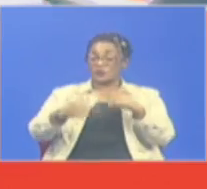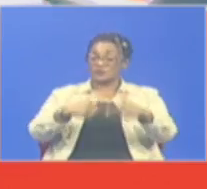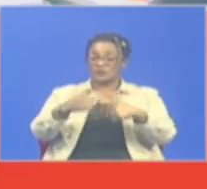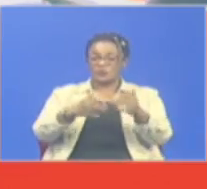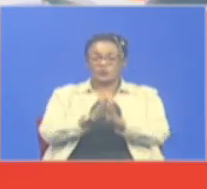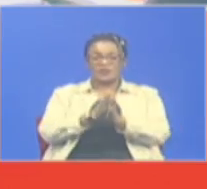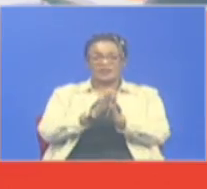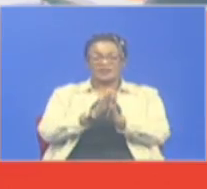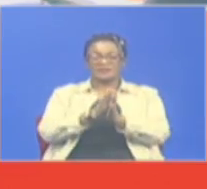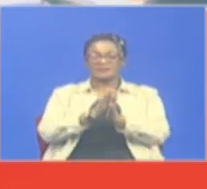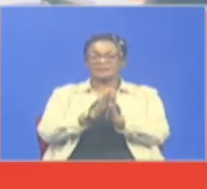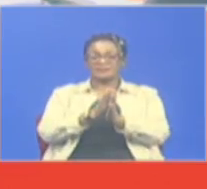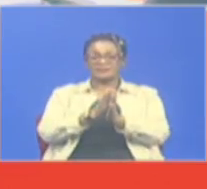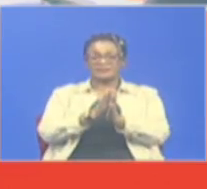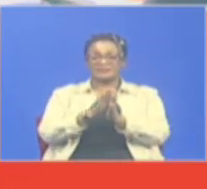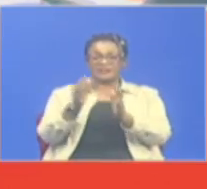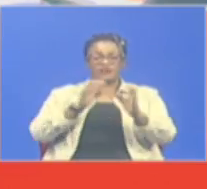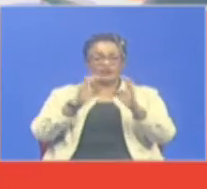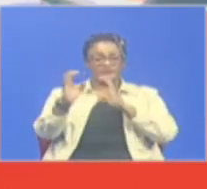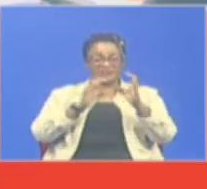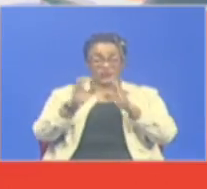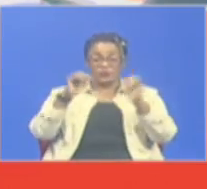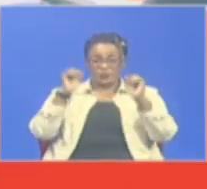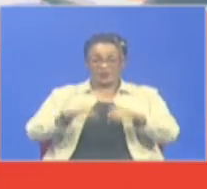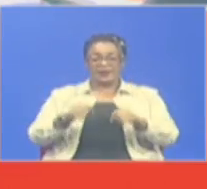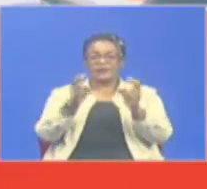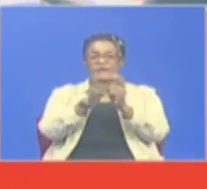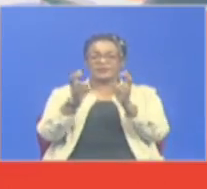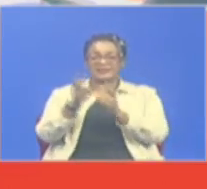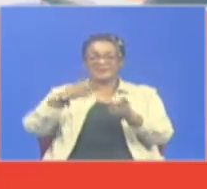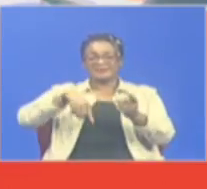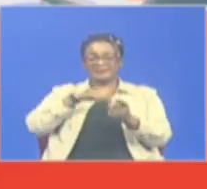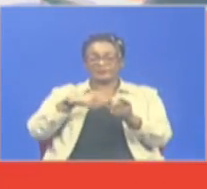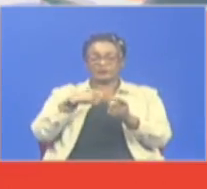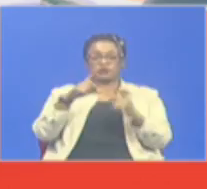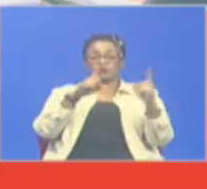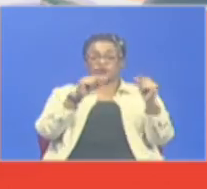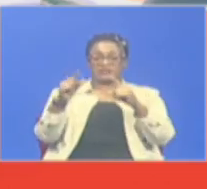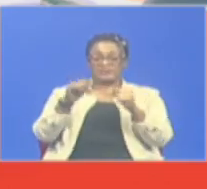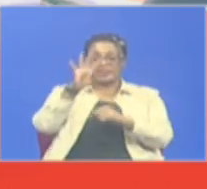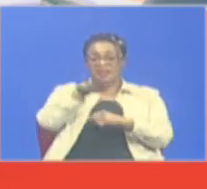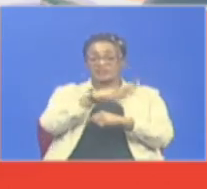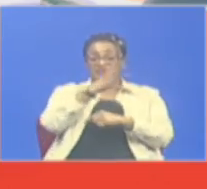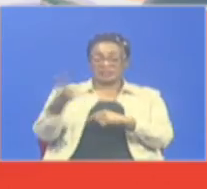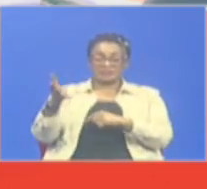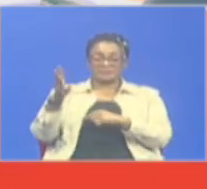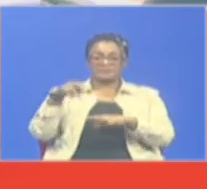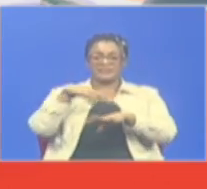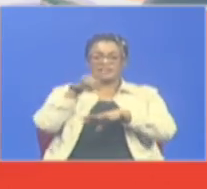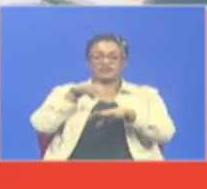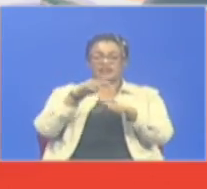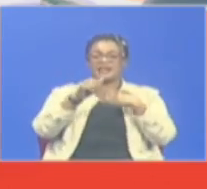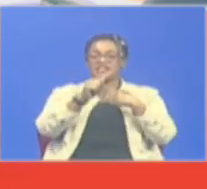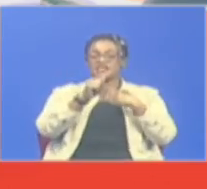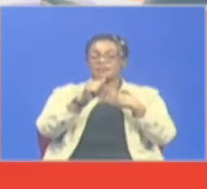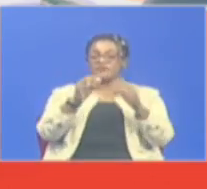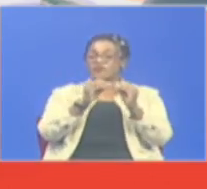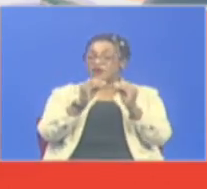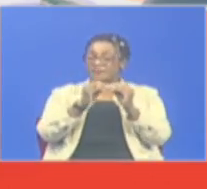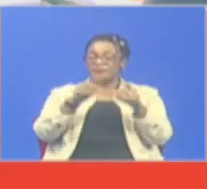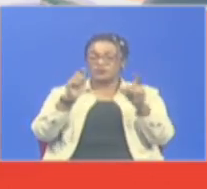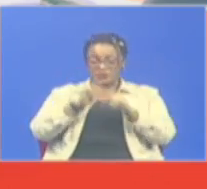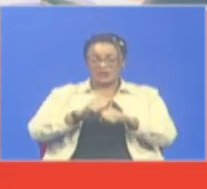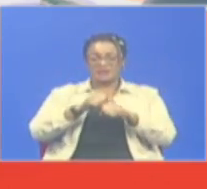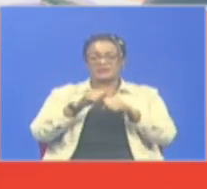to remind also our viewers that you can hit us on Twitter, use the hashtag Nation Leadership Forum. Also, you can follow us, our Twitter